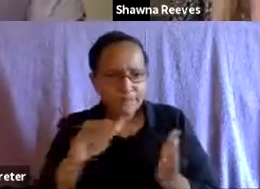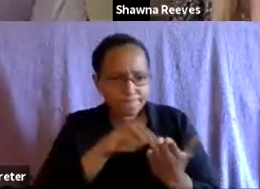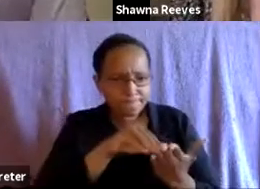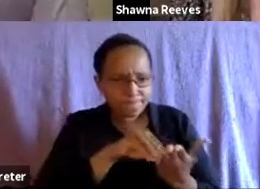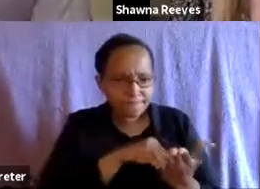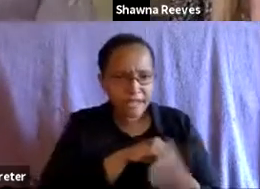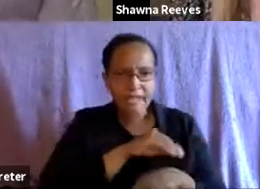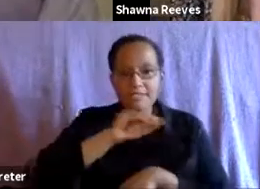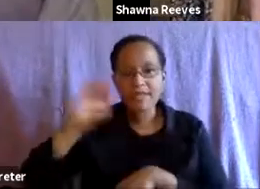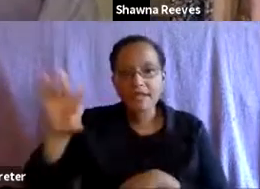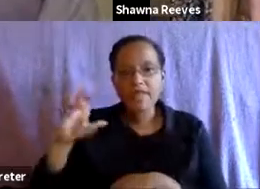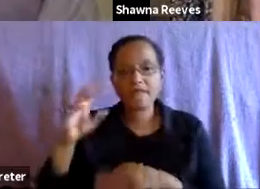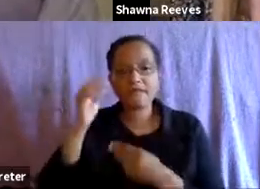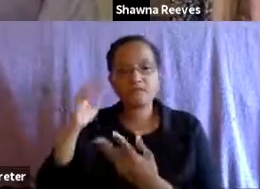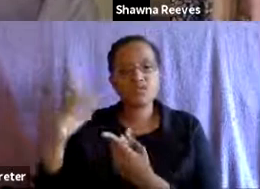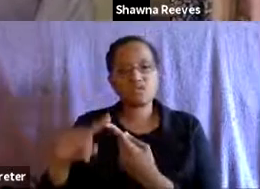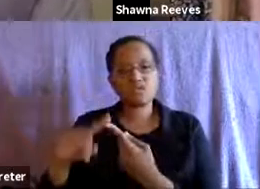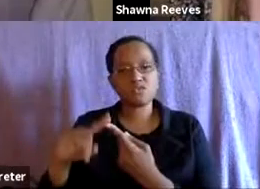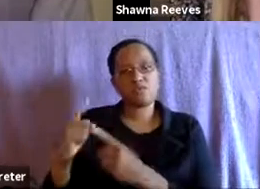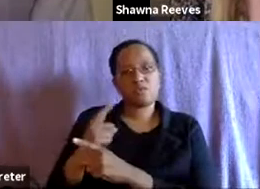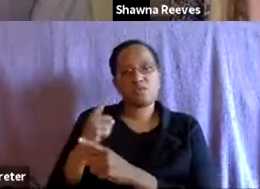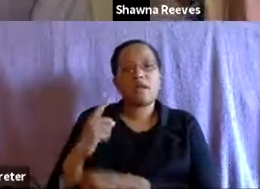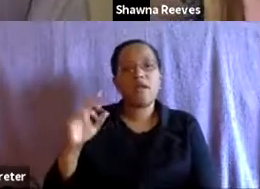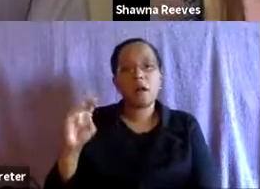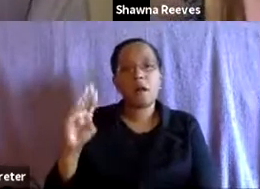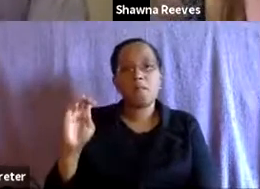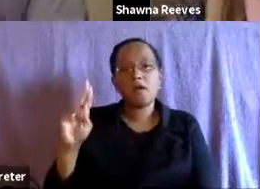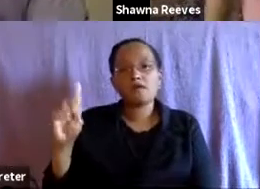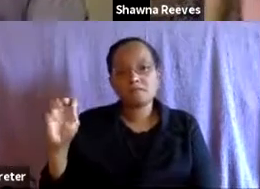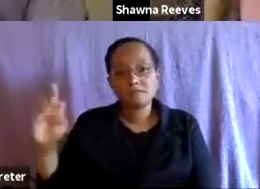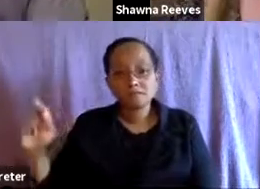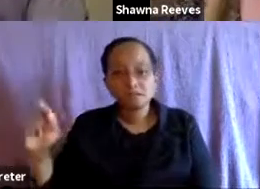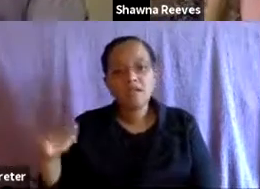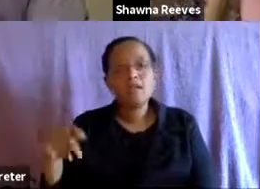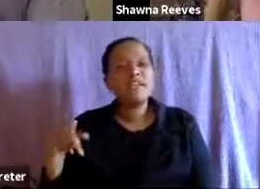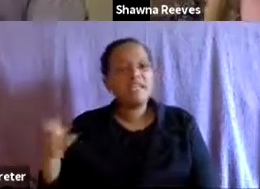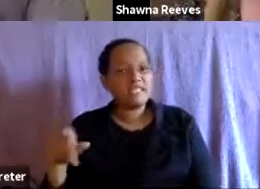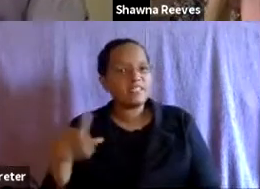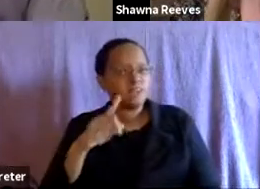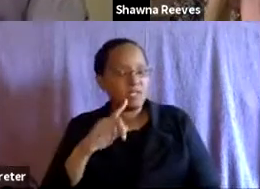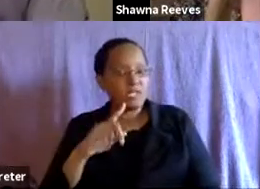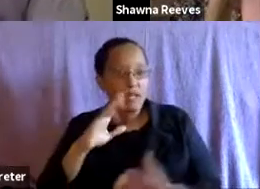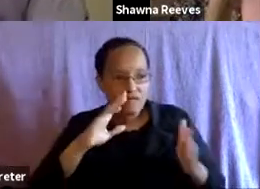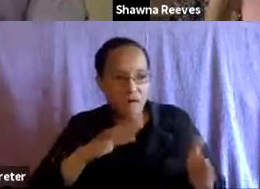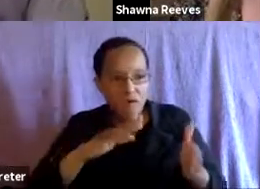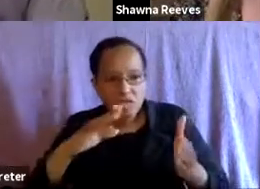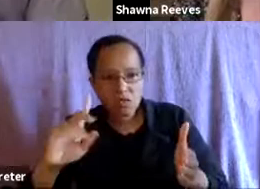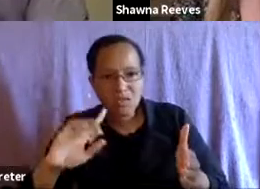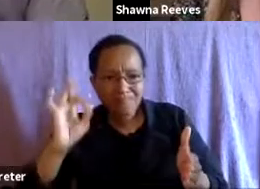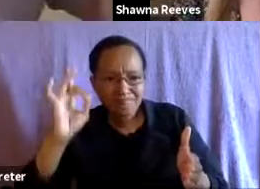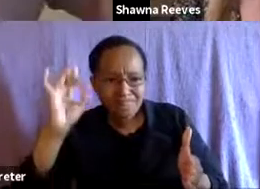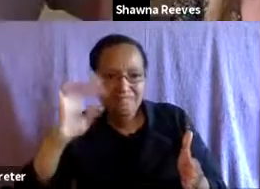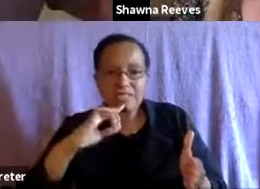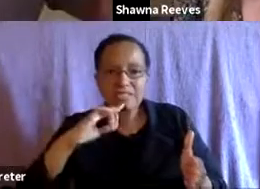some money to hire an abuse investigator, and in the absence of him actually visiting facilities, he is trafficking all